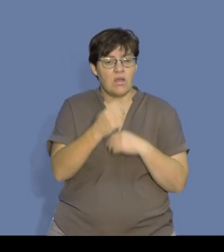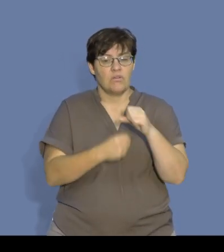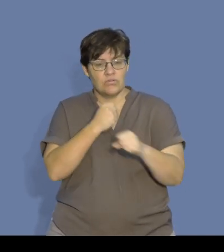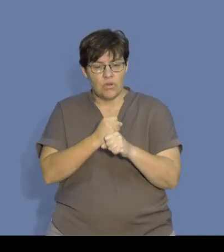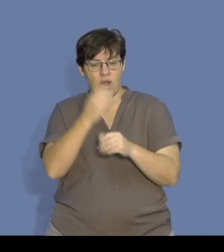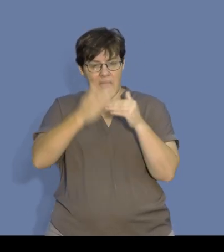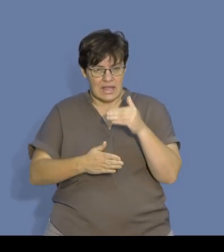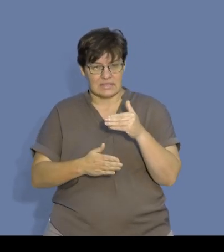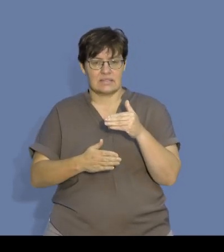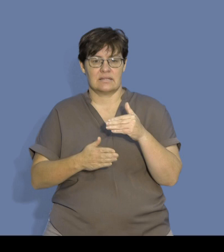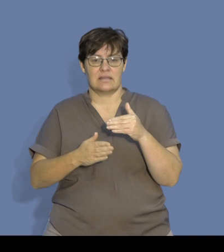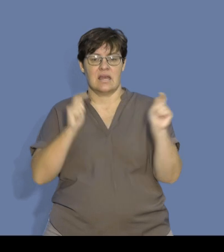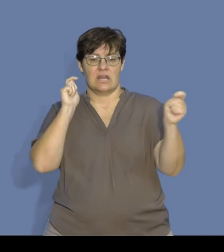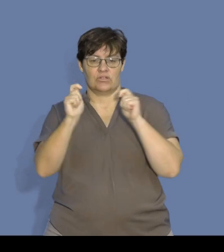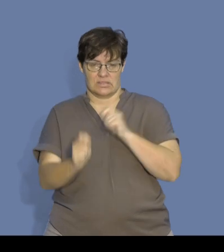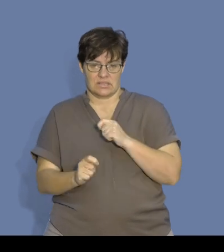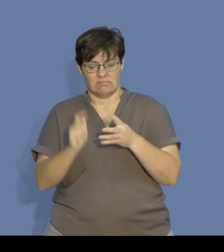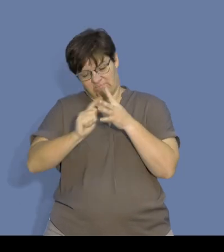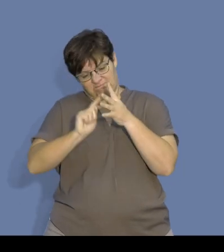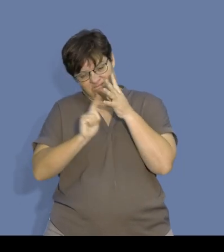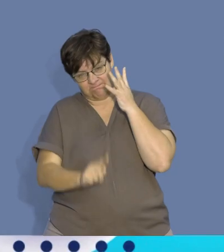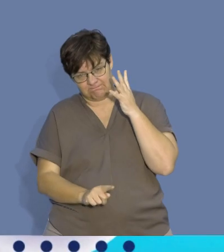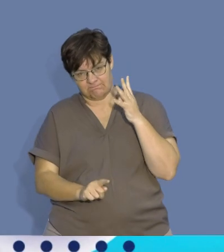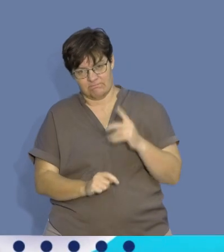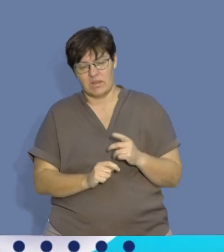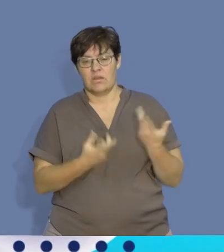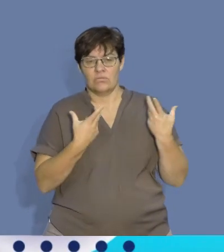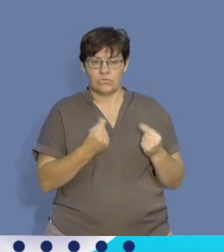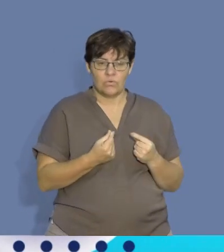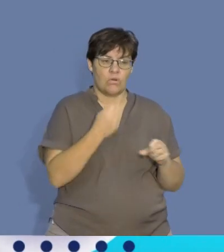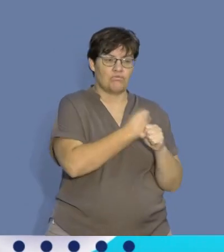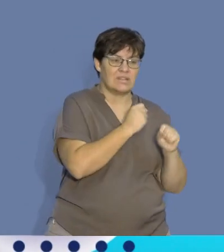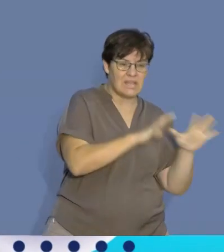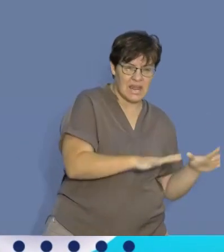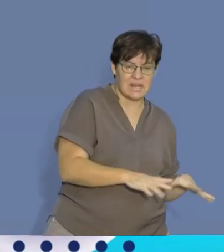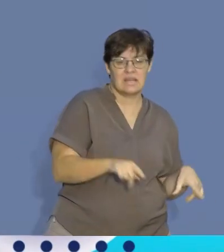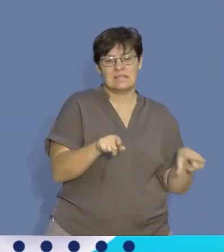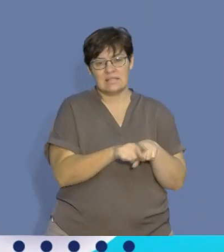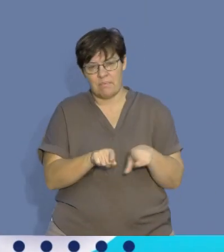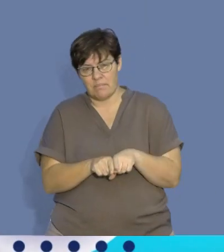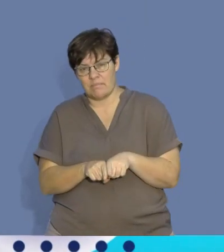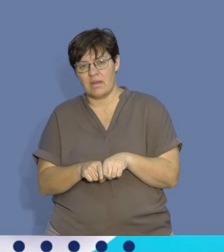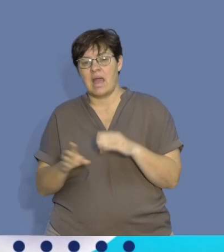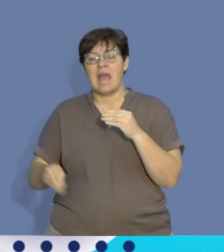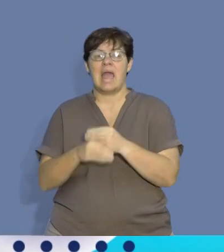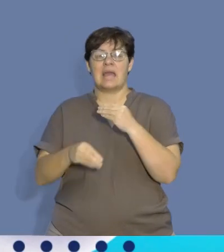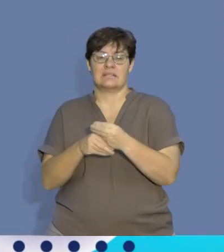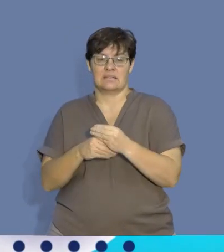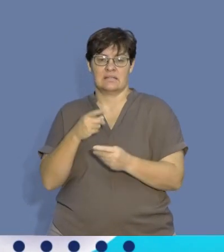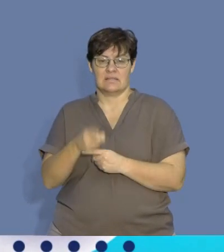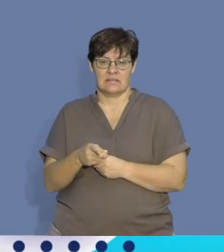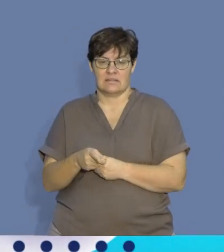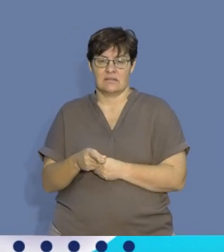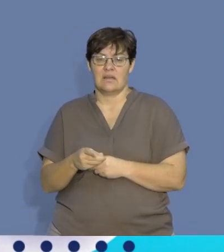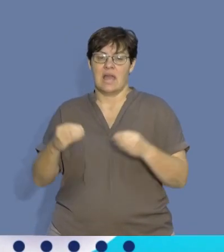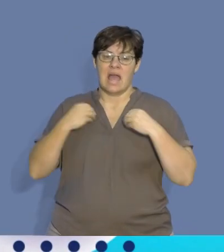your year-end adjustments. All your year-end adjustments, the ones you did in grade 10, as well as the